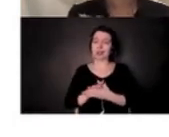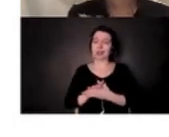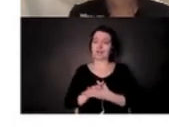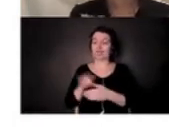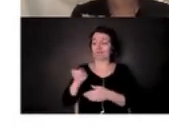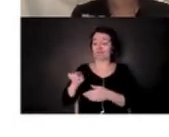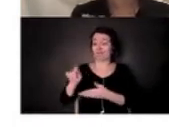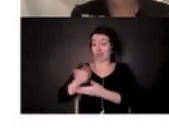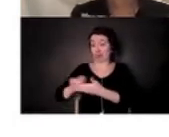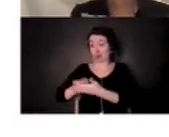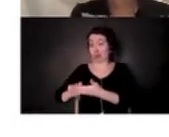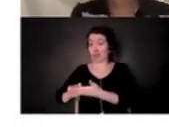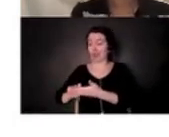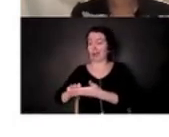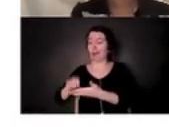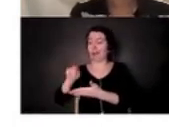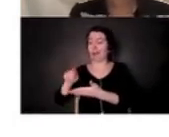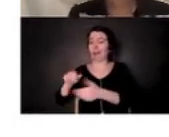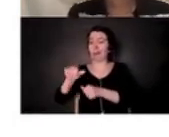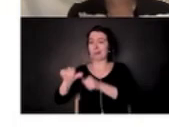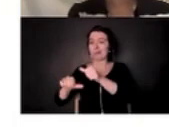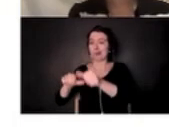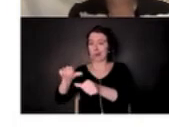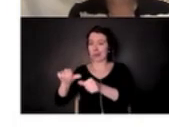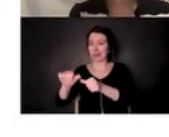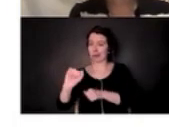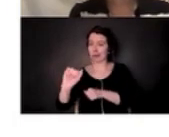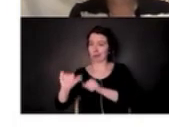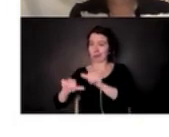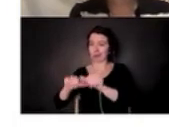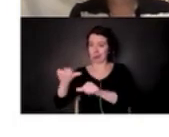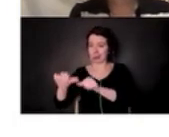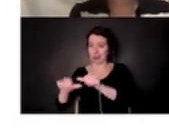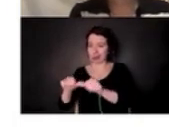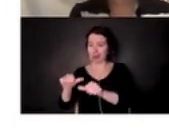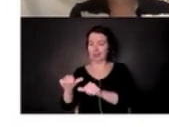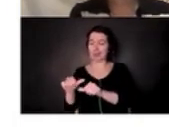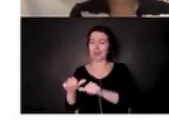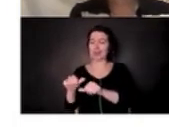also, in her process of writing, she was also doing these amazing,